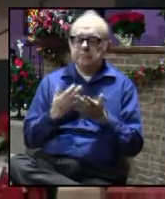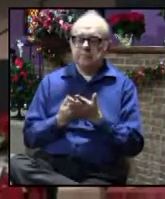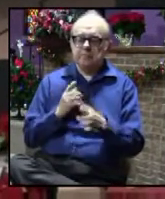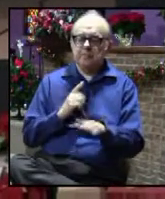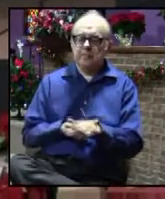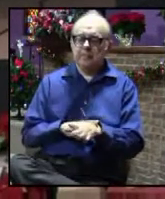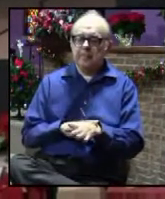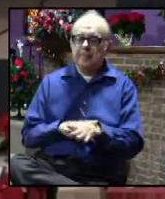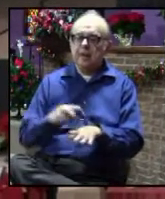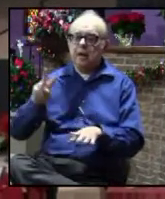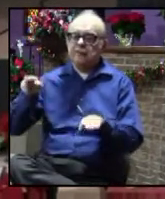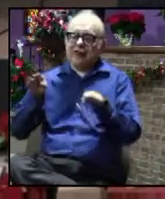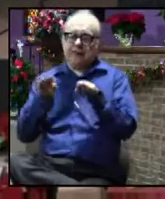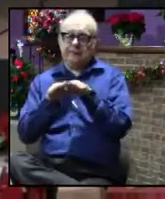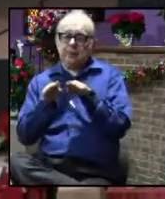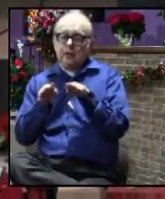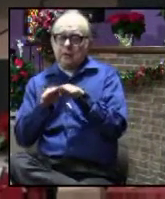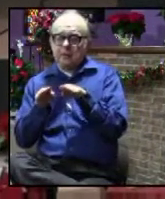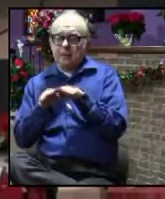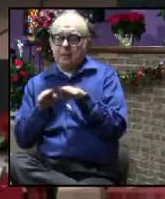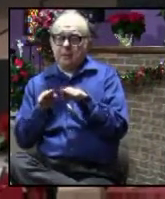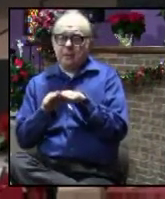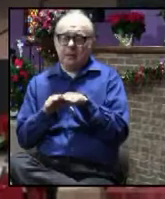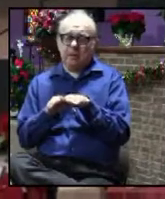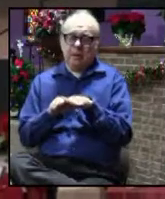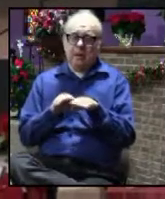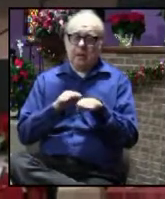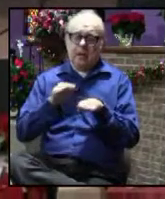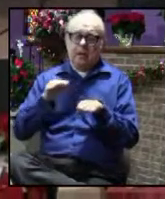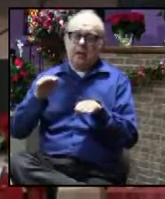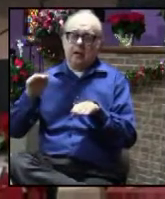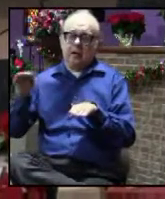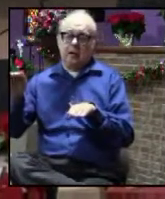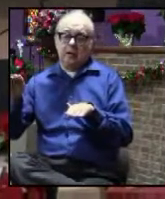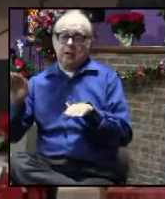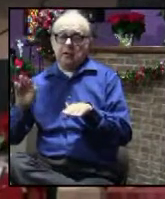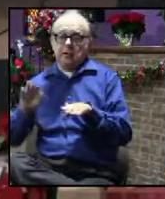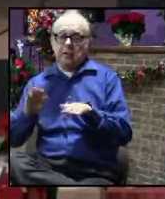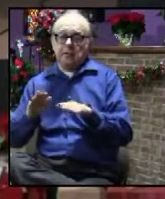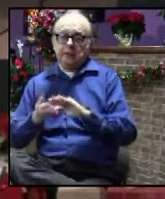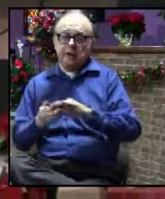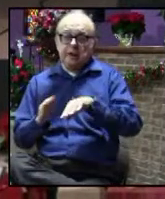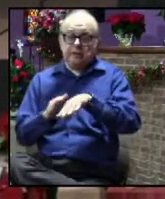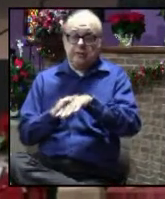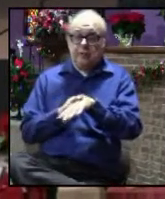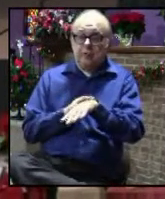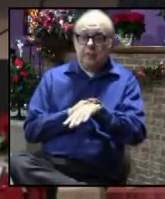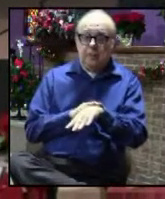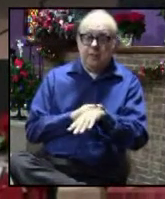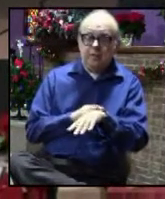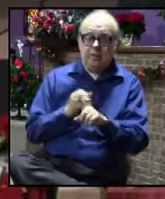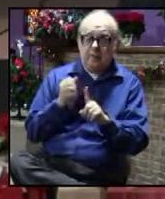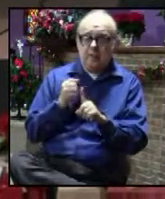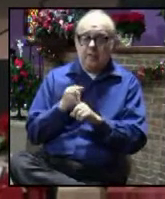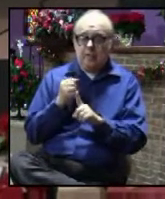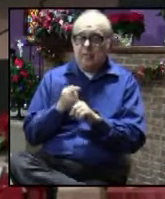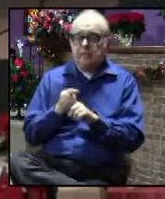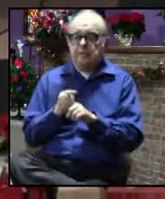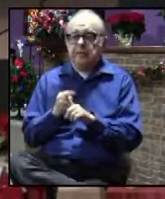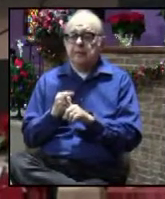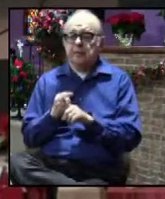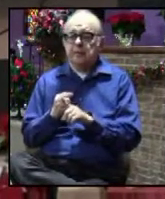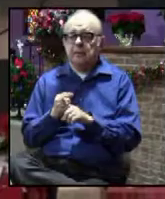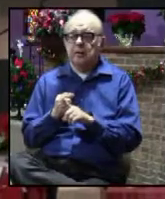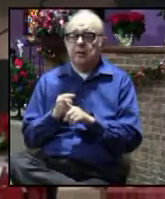up to the 2nd floor, those steps are getting a lot slower. Amen. And that rhythm and that